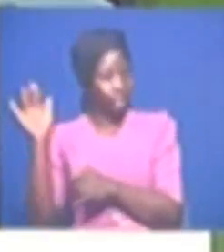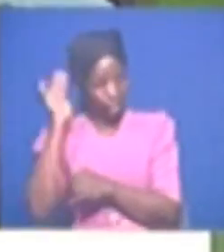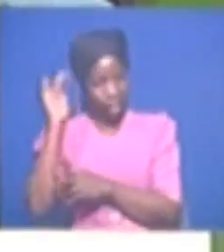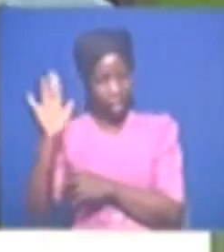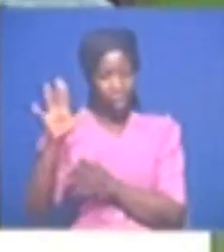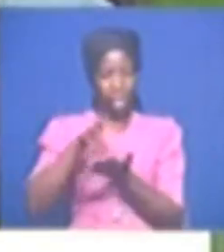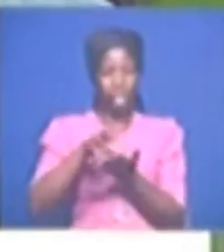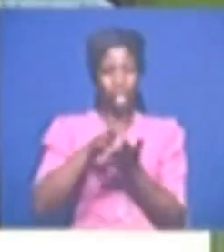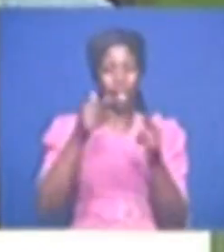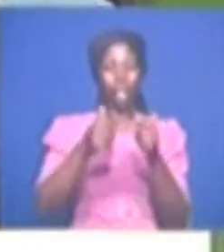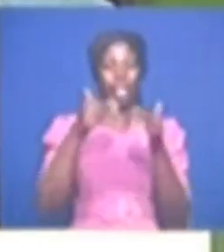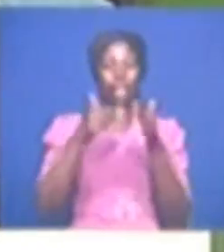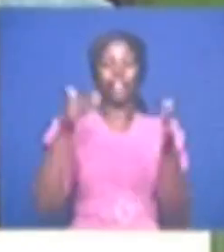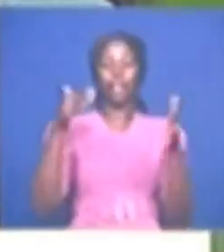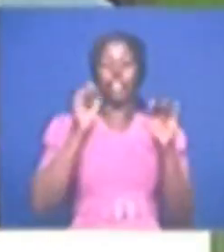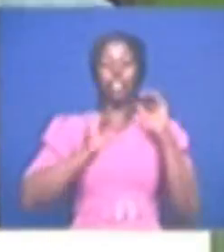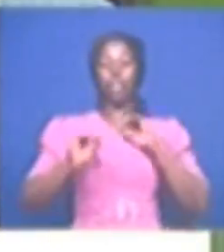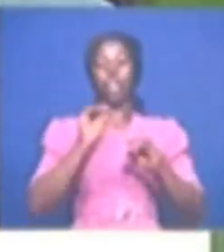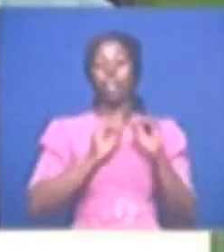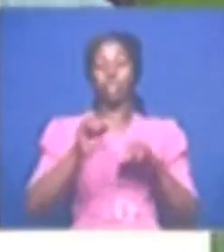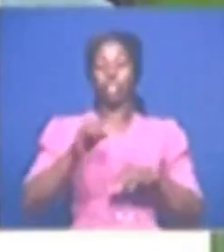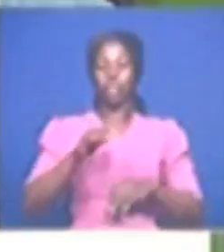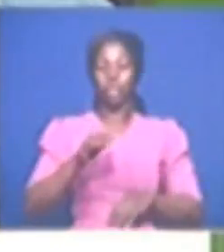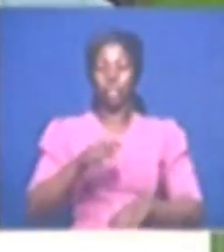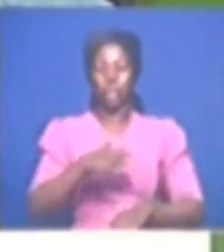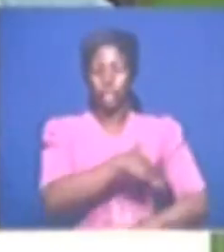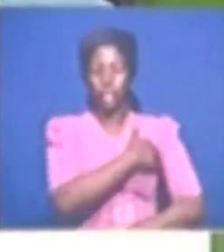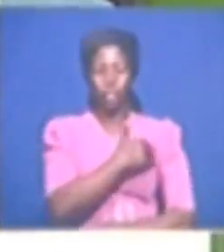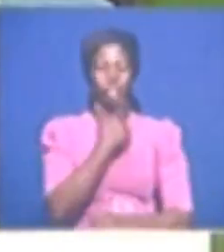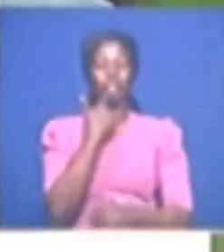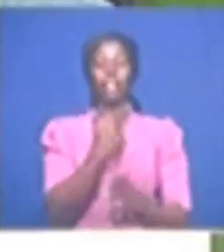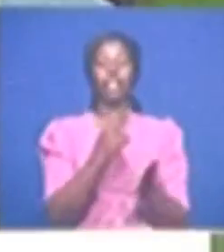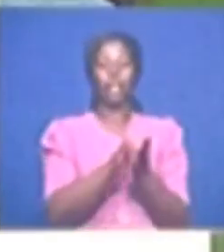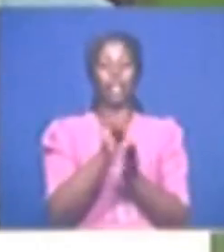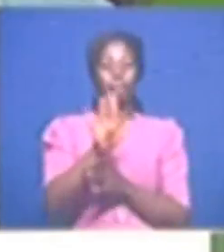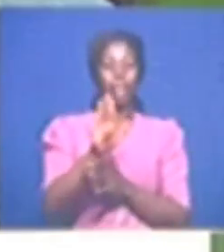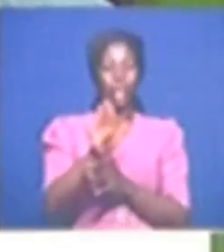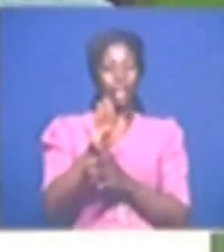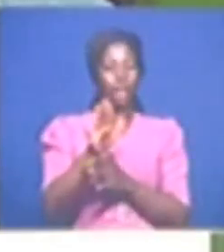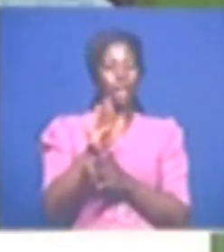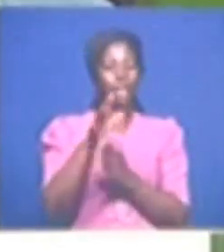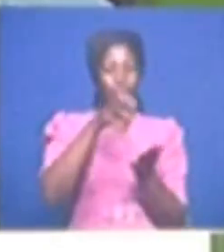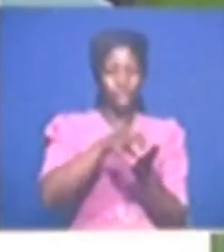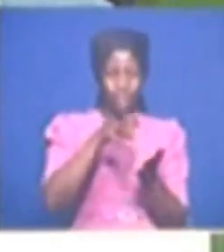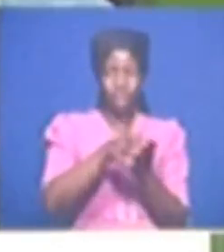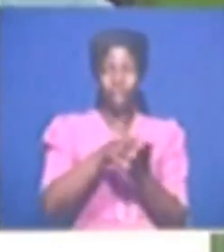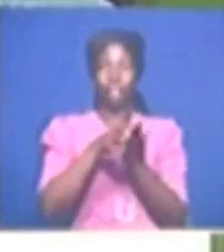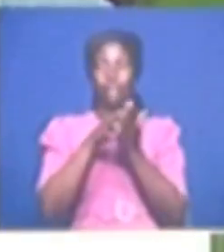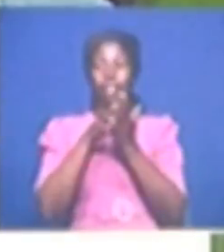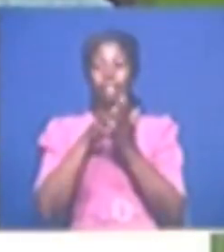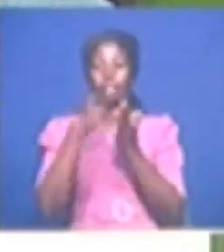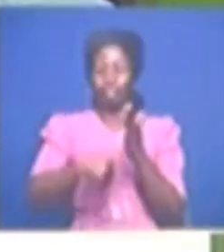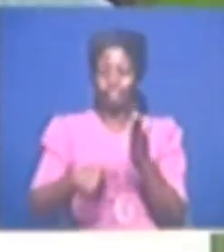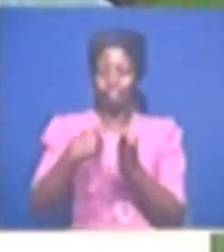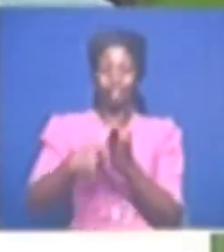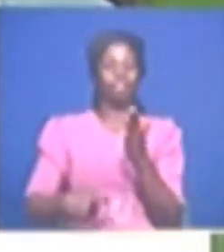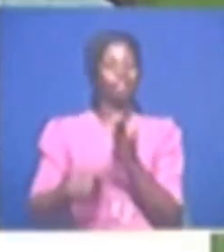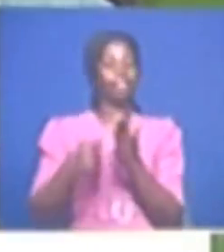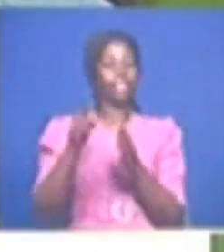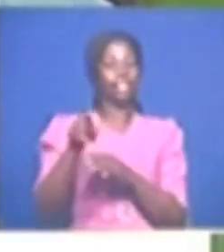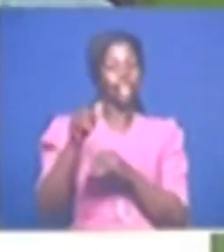Anti-Corruption Chief Magistrate Douglas Oguti ruled that the gravity of their charges and its impact to the economy is a compelling reason to deny